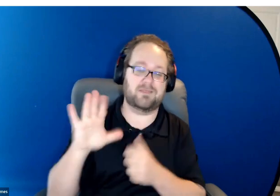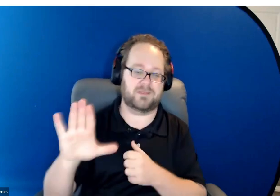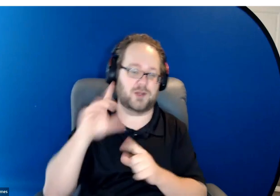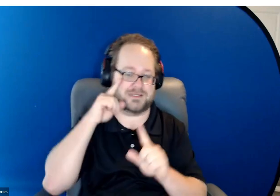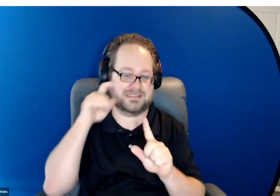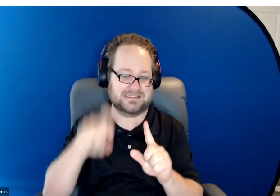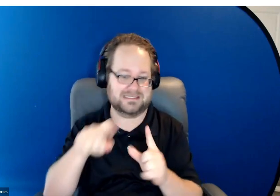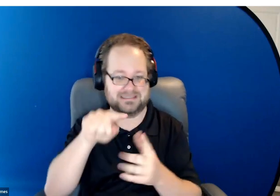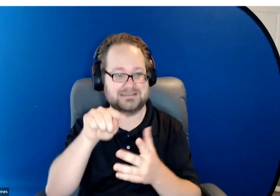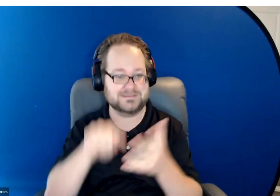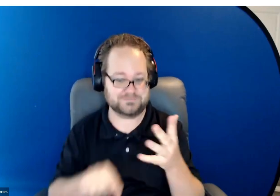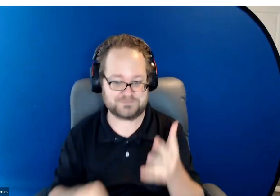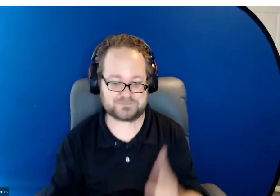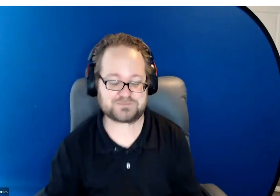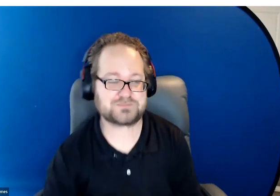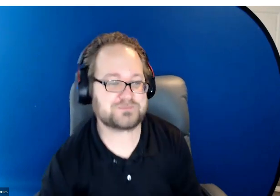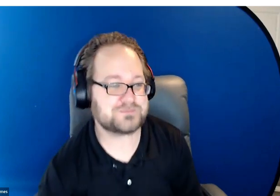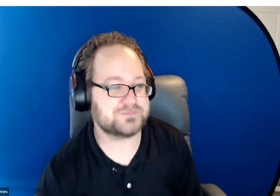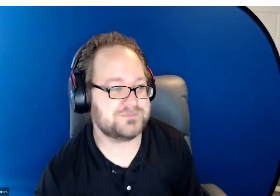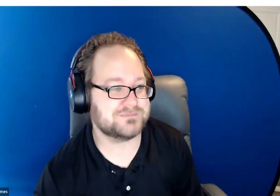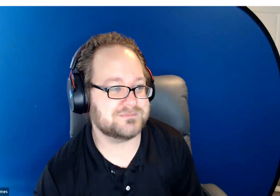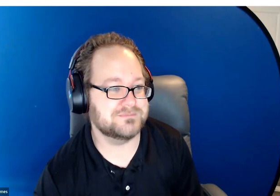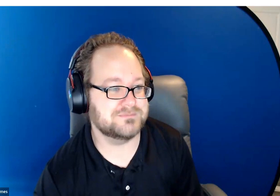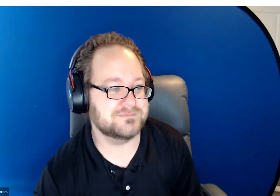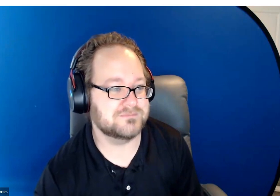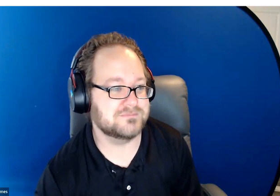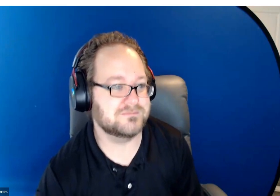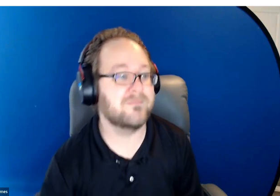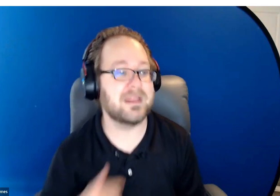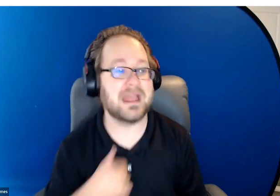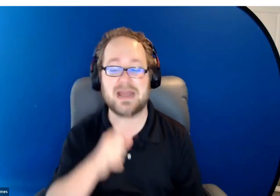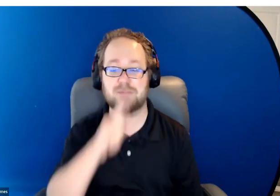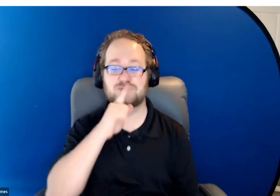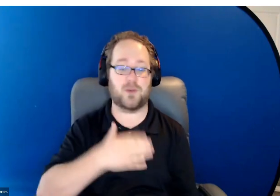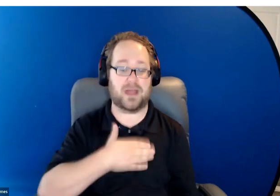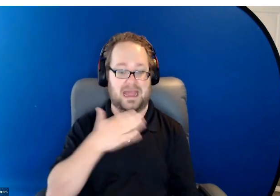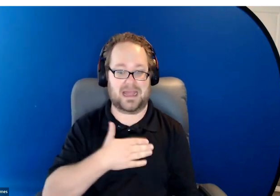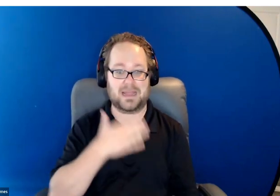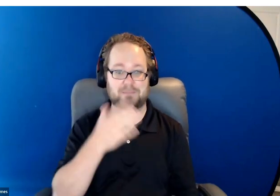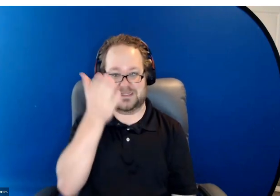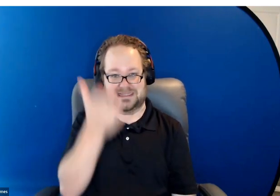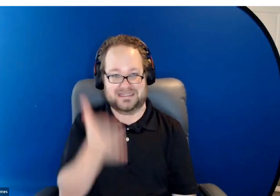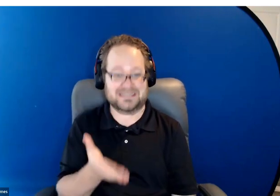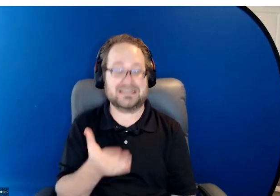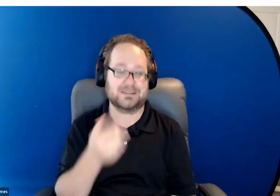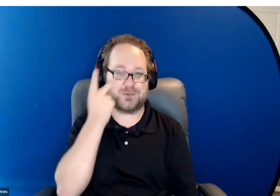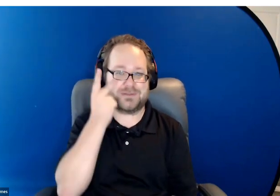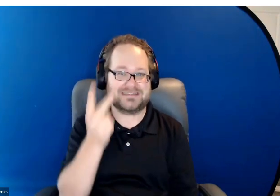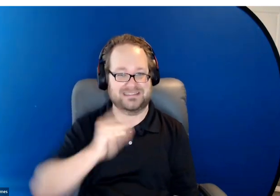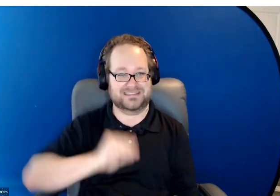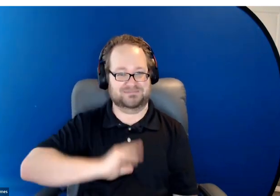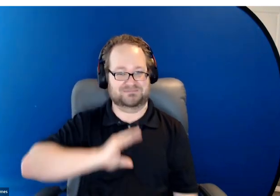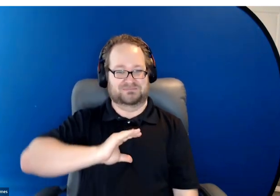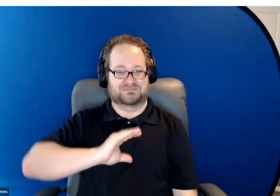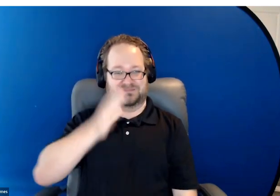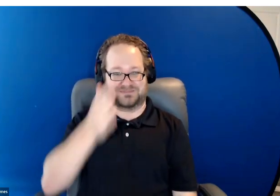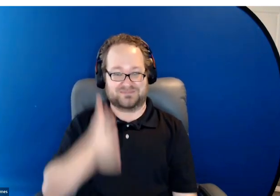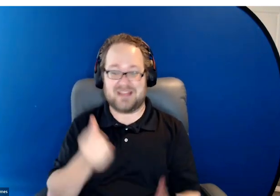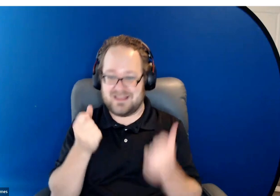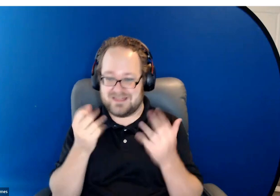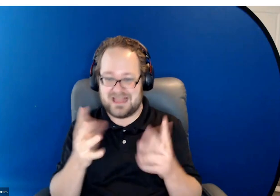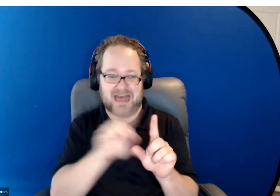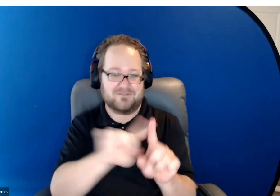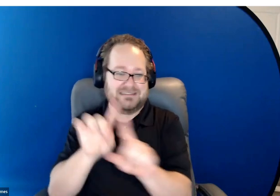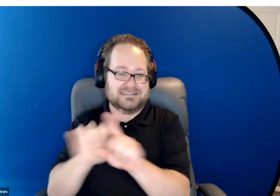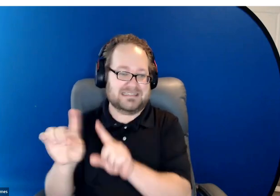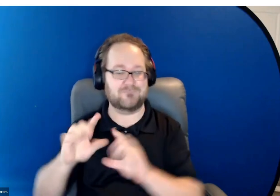Again, I am so happy that in those values, because we have to make sure we know what we are aiming for, lots of heart emojis,